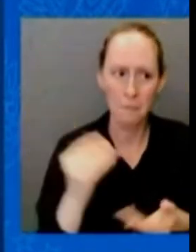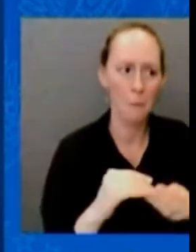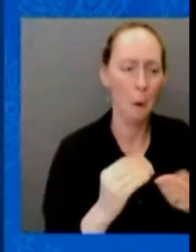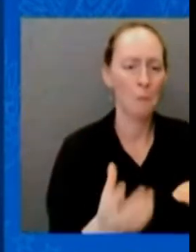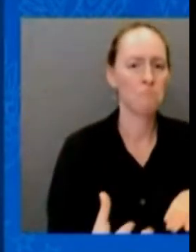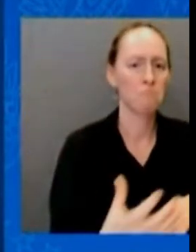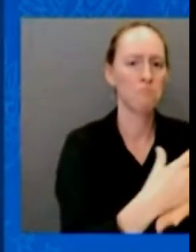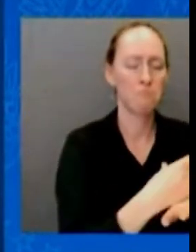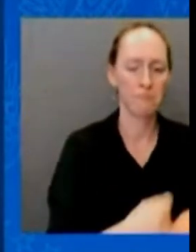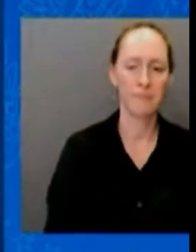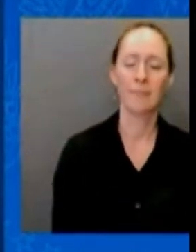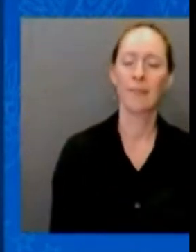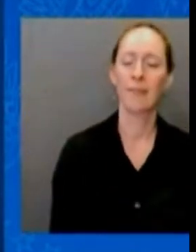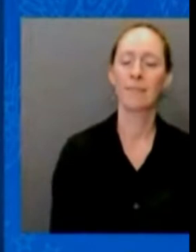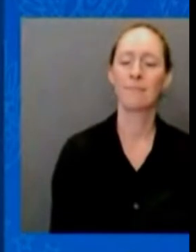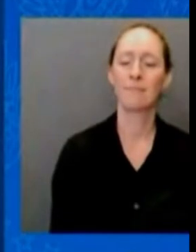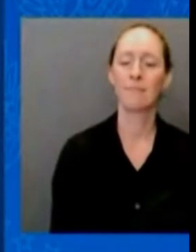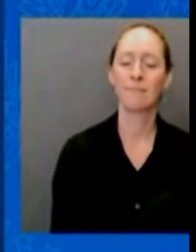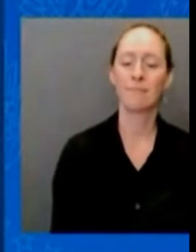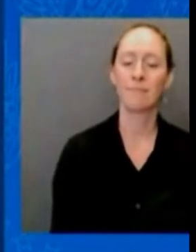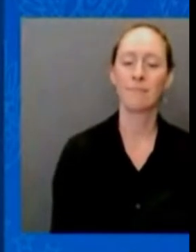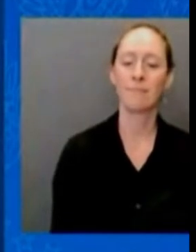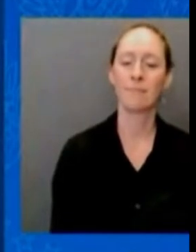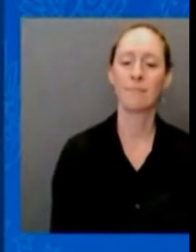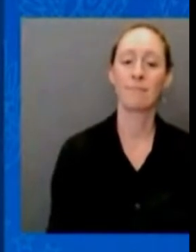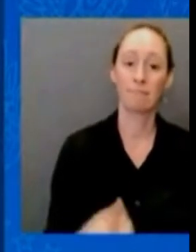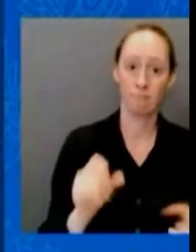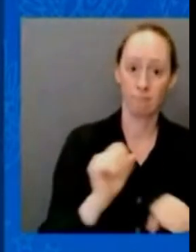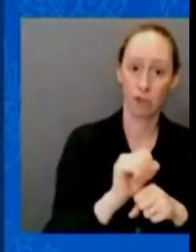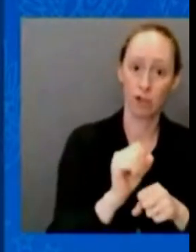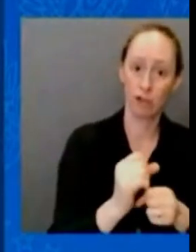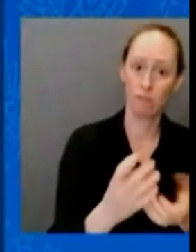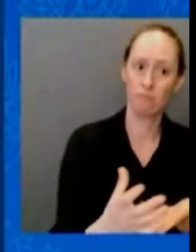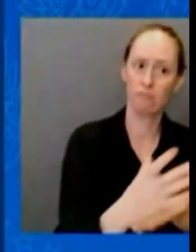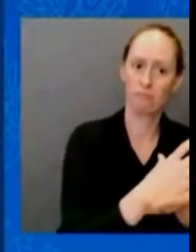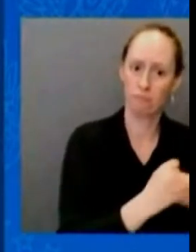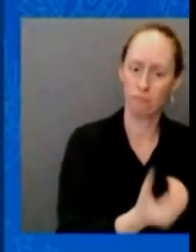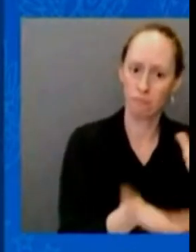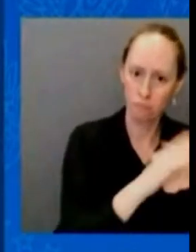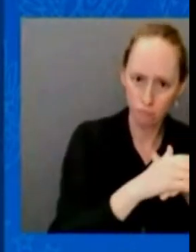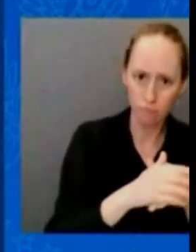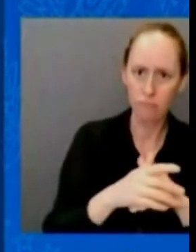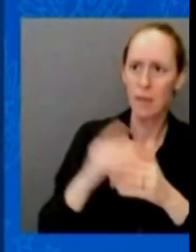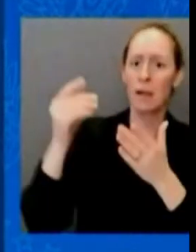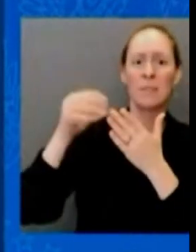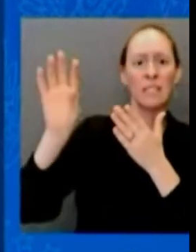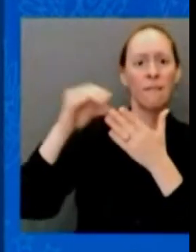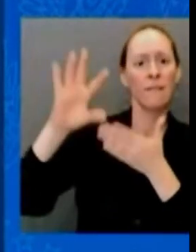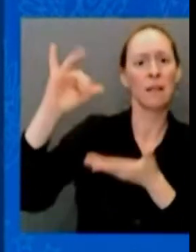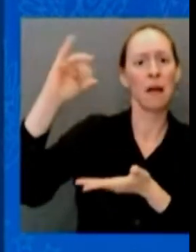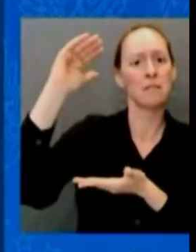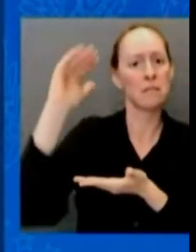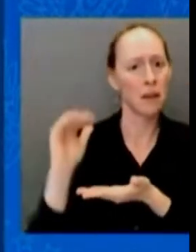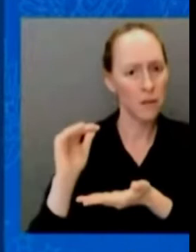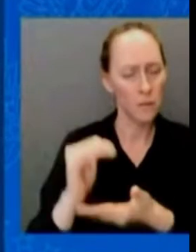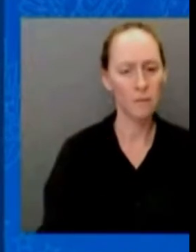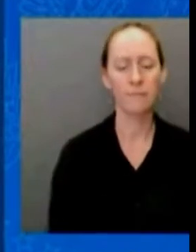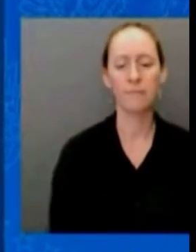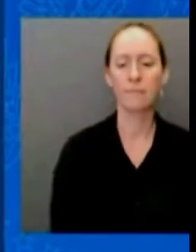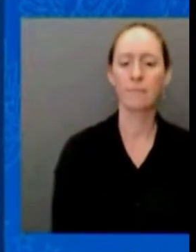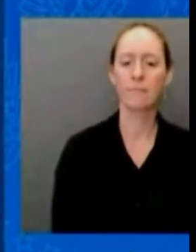down. Folks, continue to spend, but now a more stable pace than during our rapid recovery last